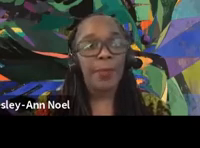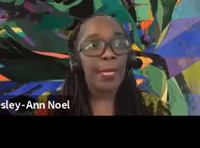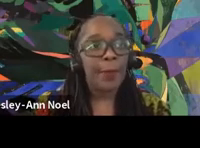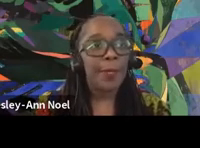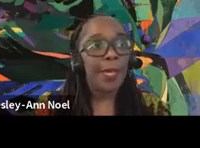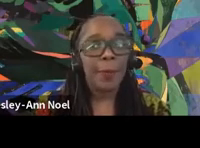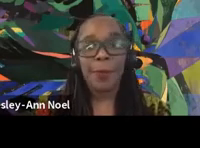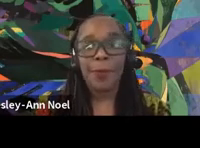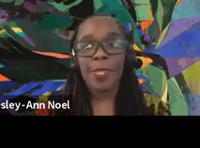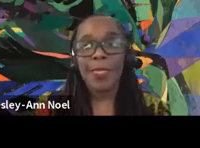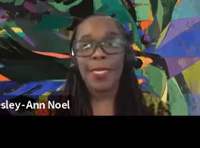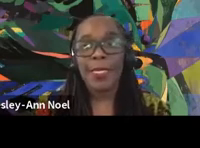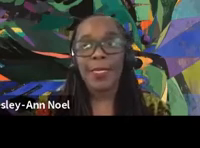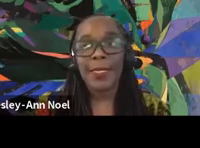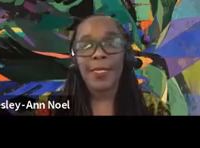going to pull up